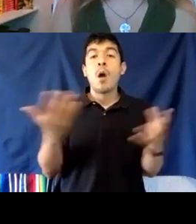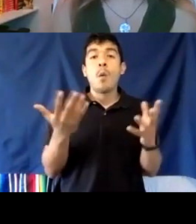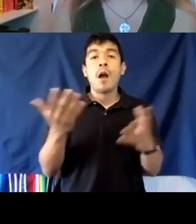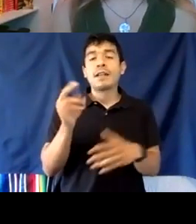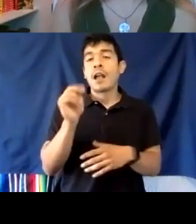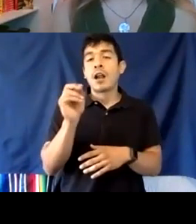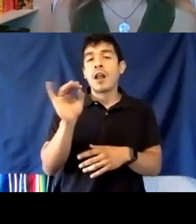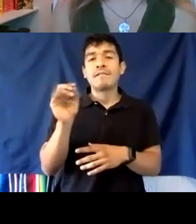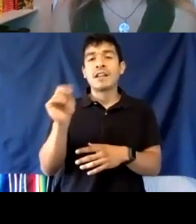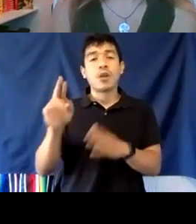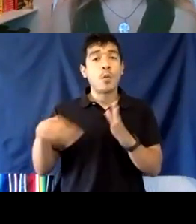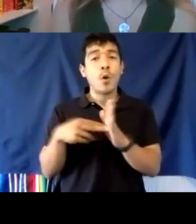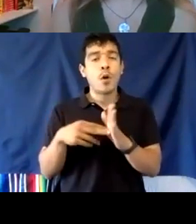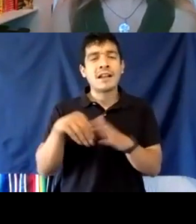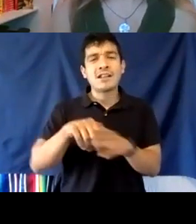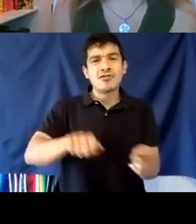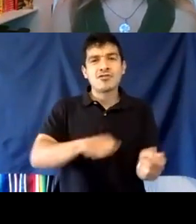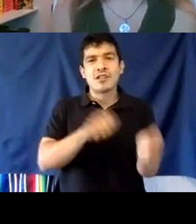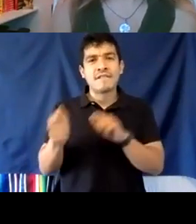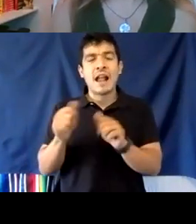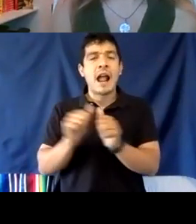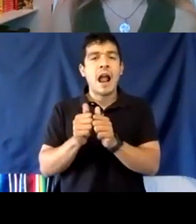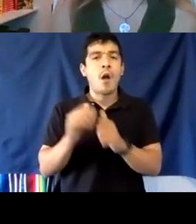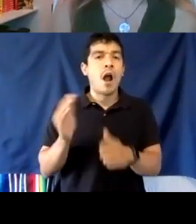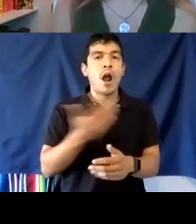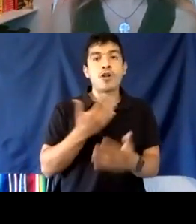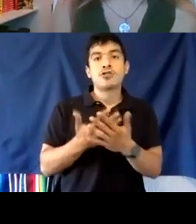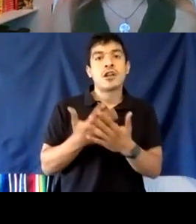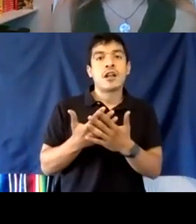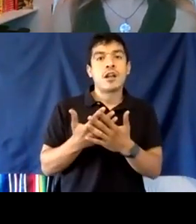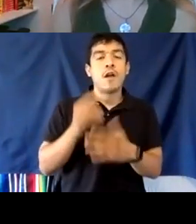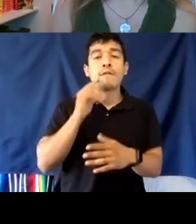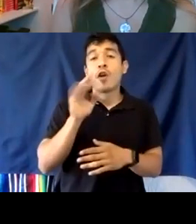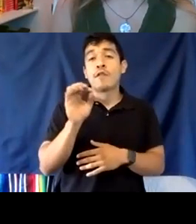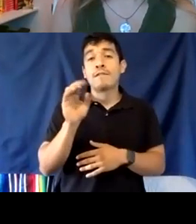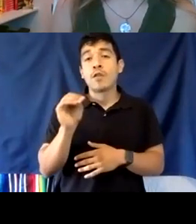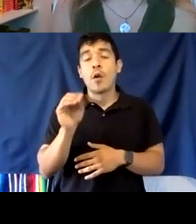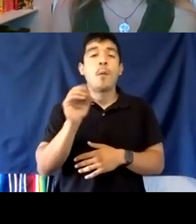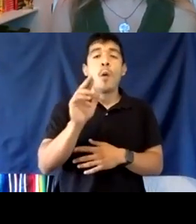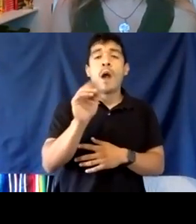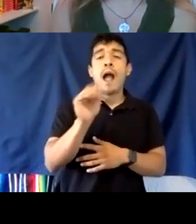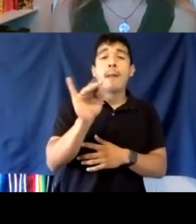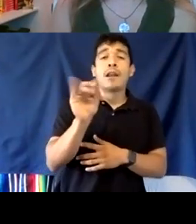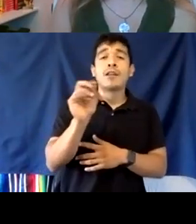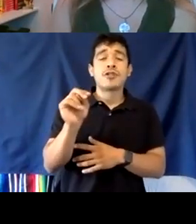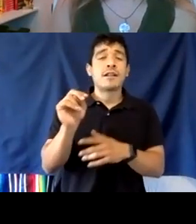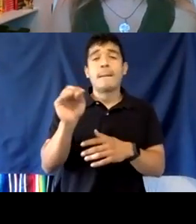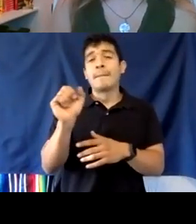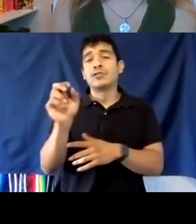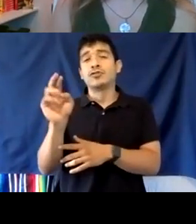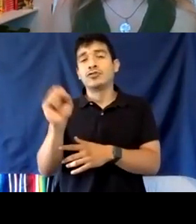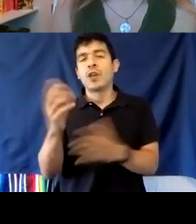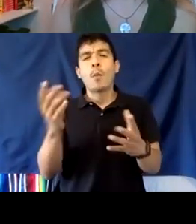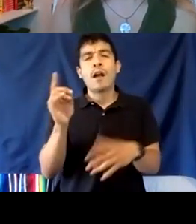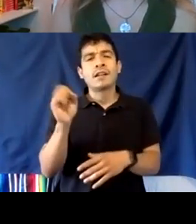has played in shifting an appetite for reform or abolition measures? What does nonfiction,